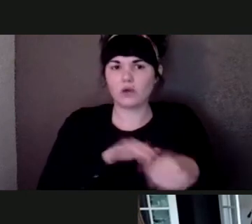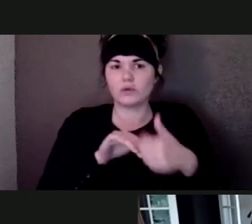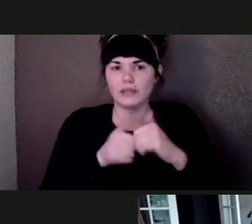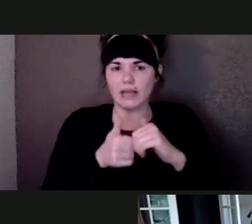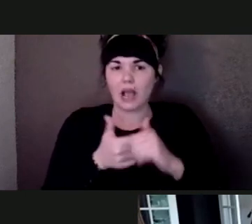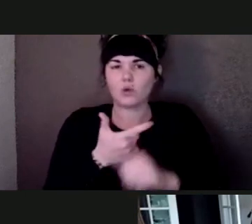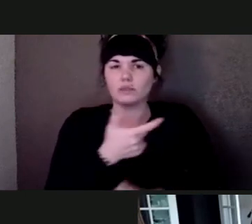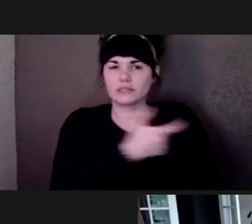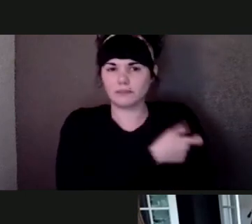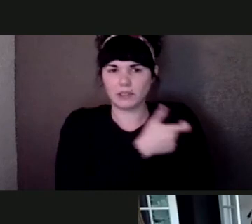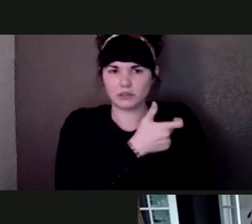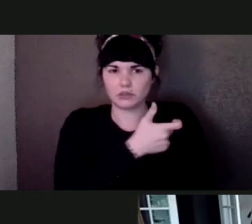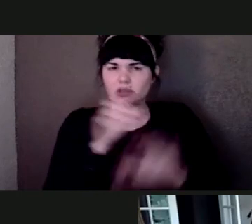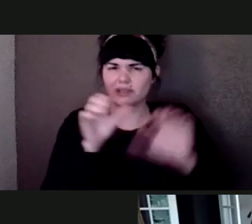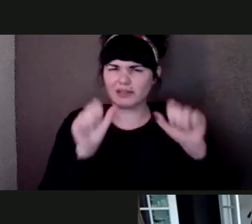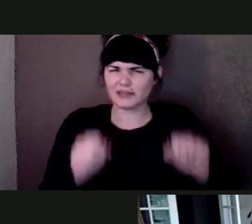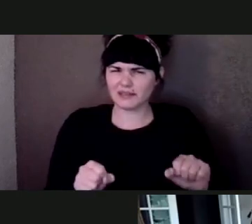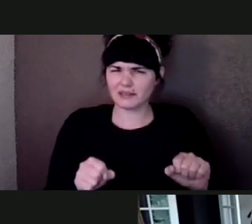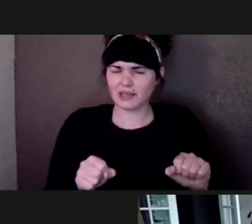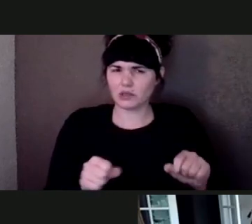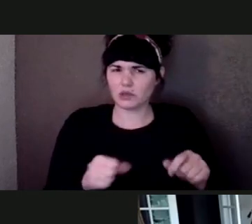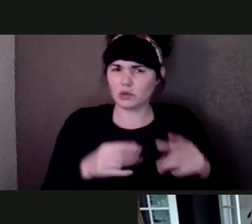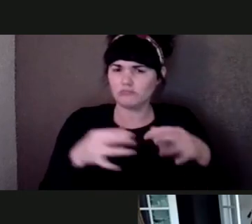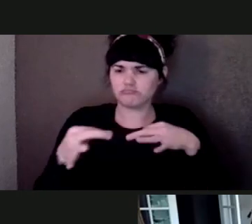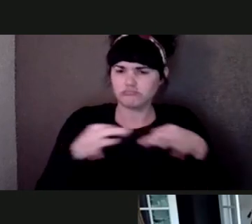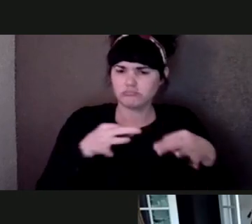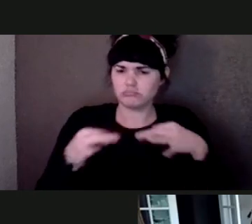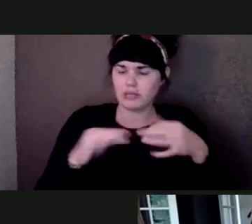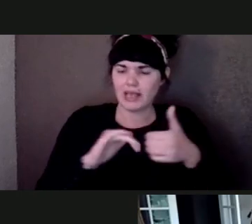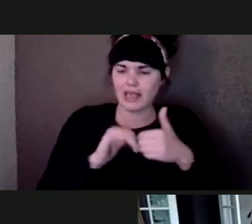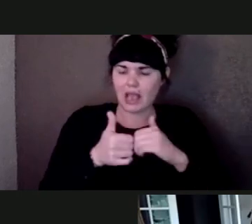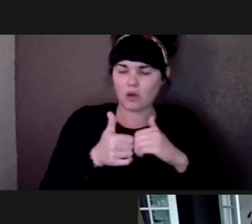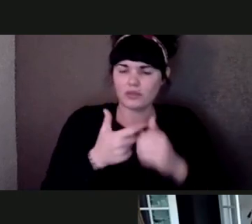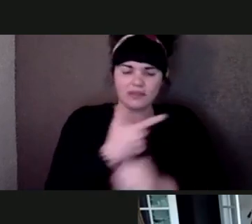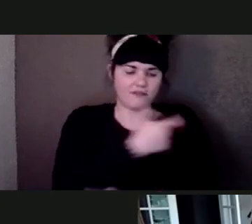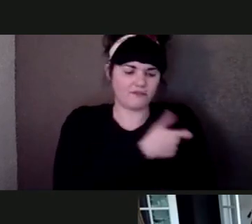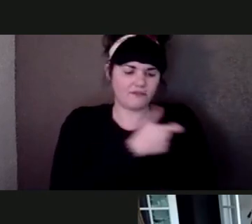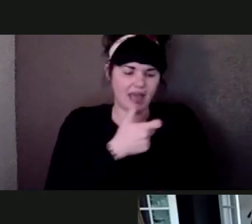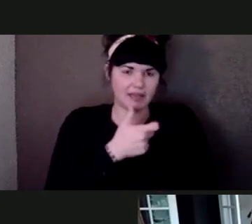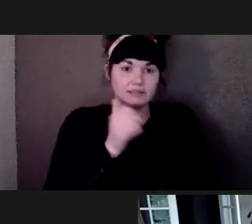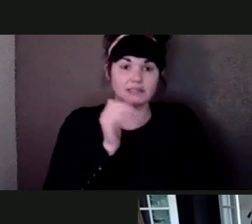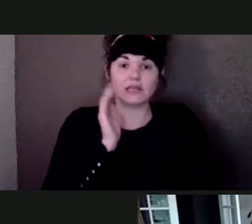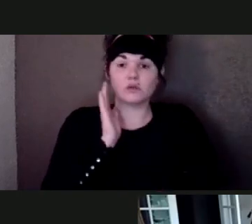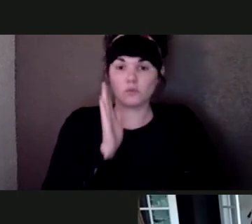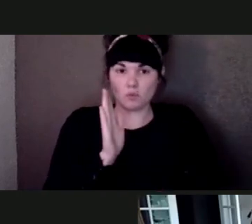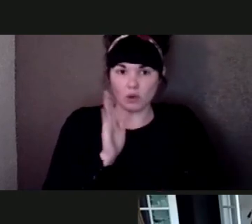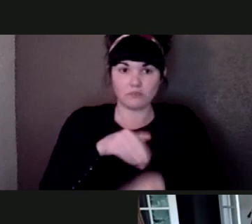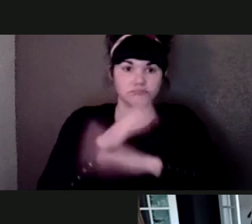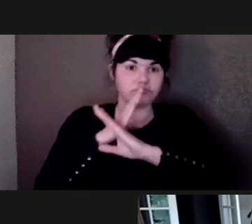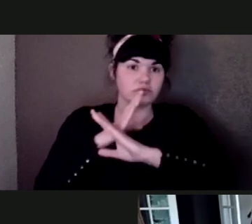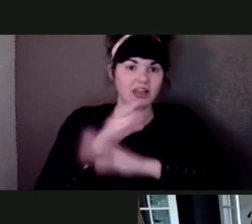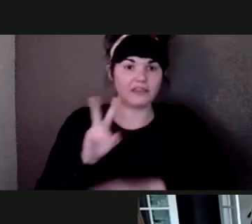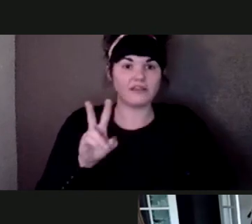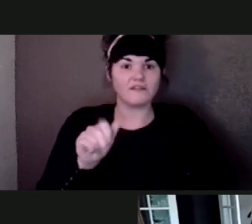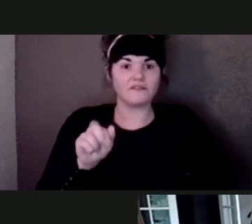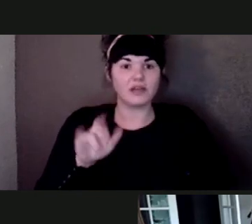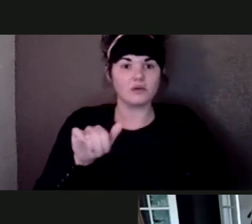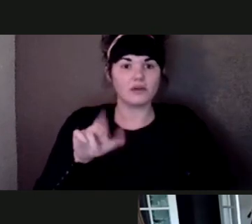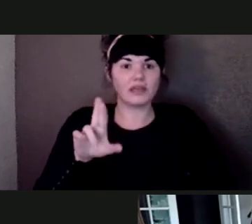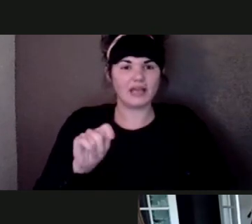Um, can you talk a little bit about how the vaccines, um, currently cover the variant? Maybe Dr. Dr. Cruz, want to start with that one?